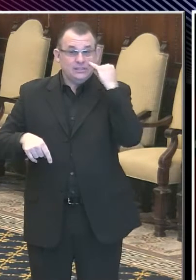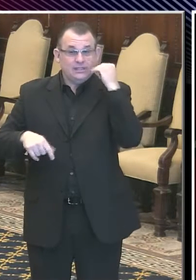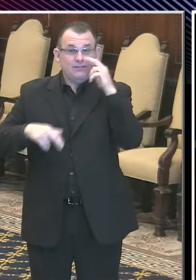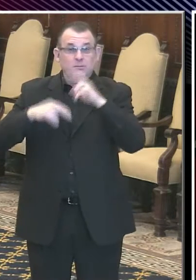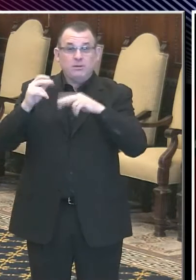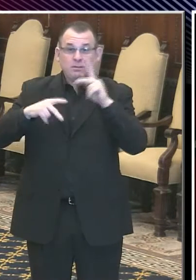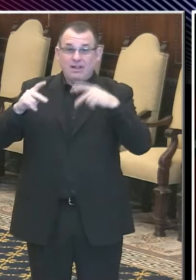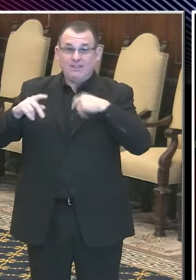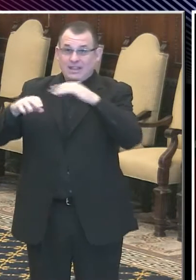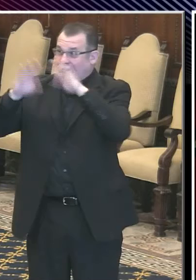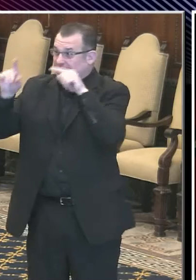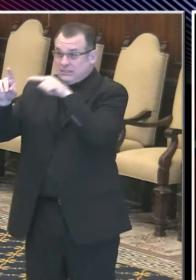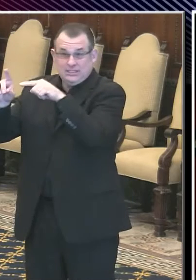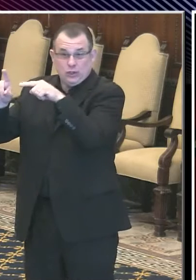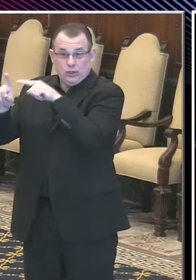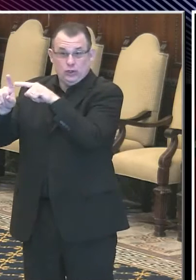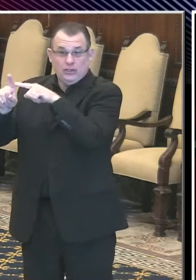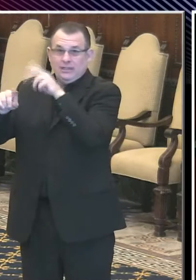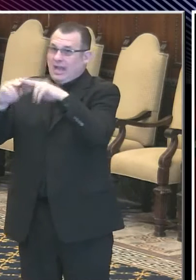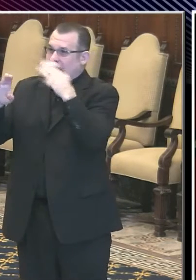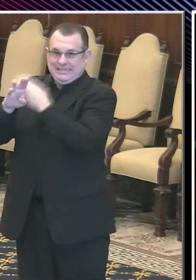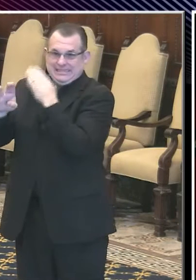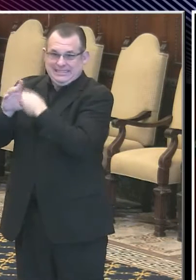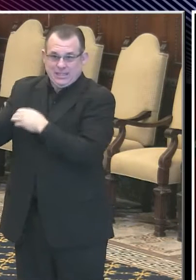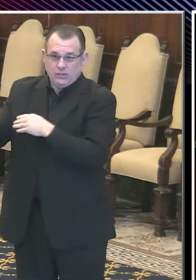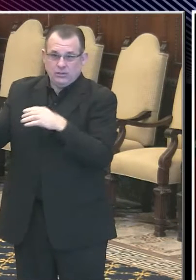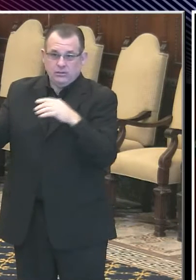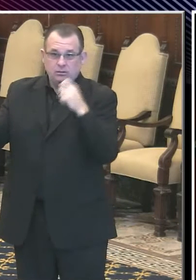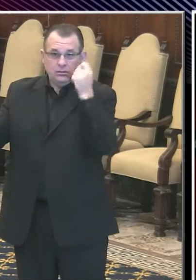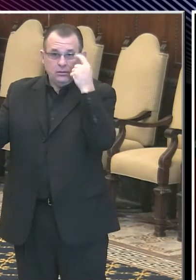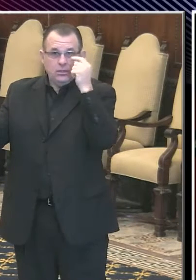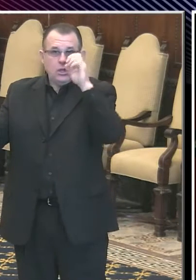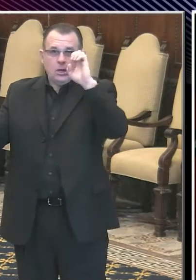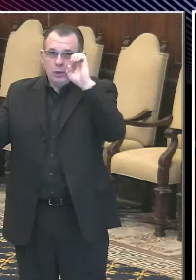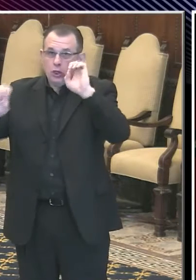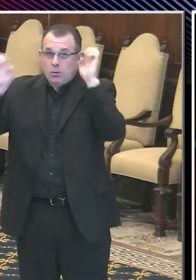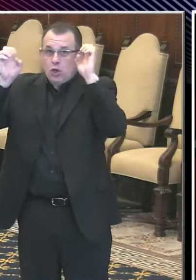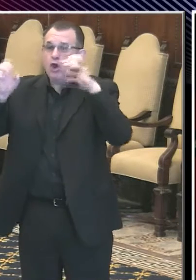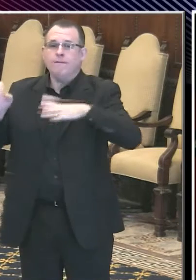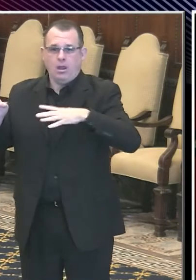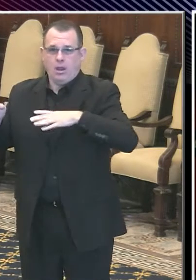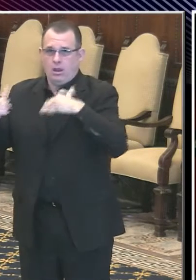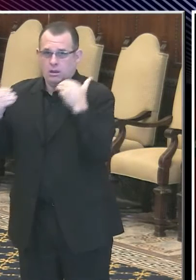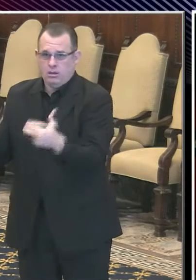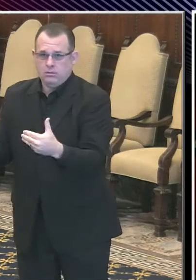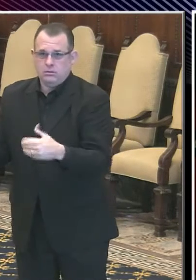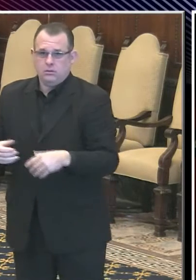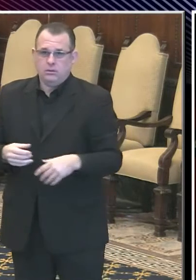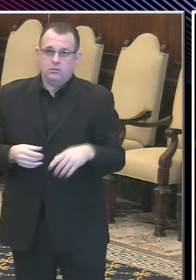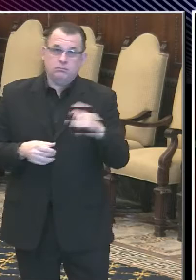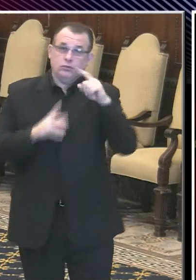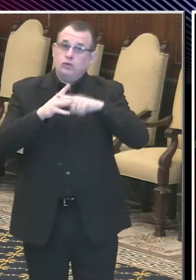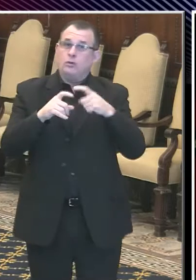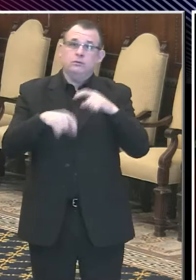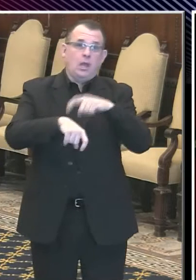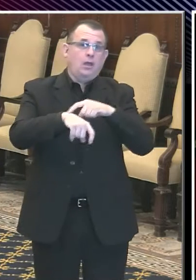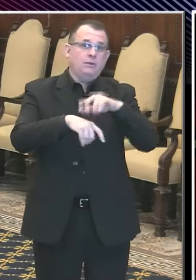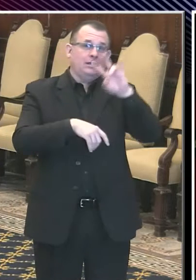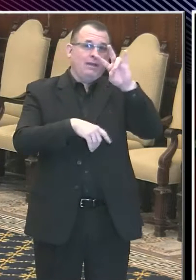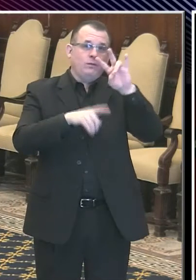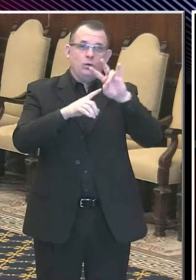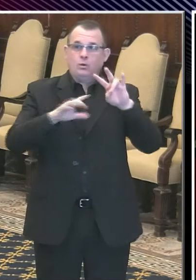emergency repairs. Work can only take place between 7 a.m. and 5 p.m., Monday through Friday, except for emergency